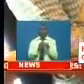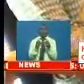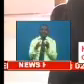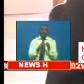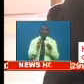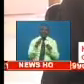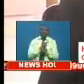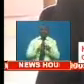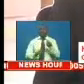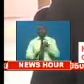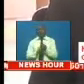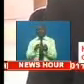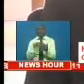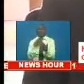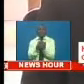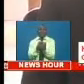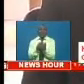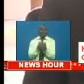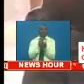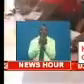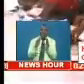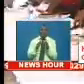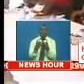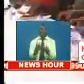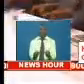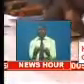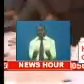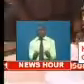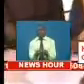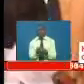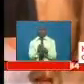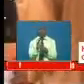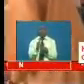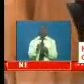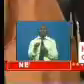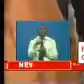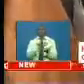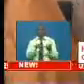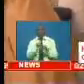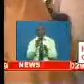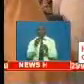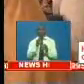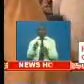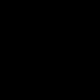Council's support to achieving lasting and peaceful solutions to troubled spots within the region.